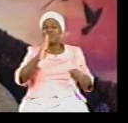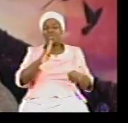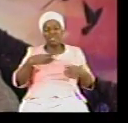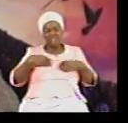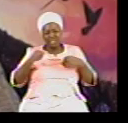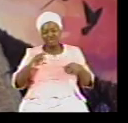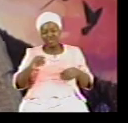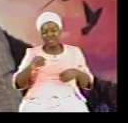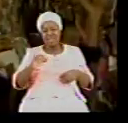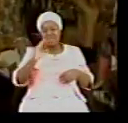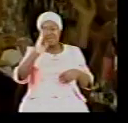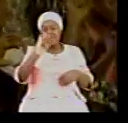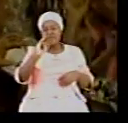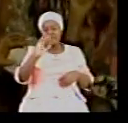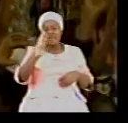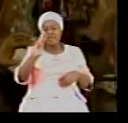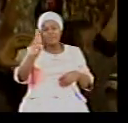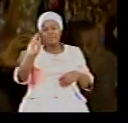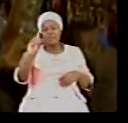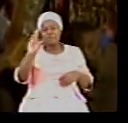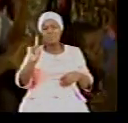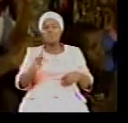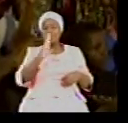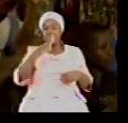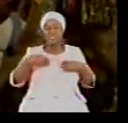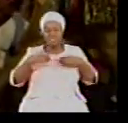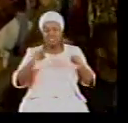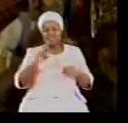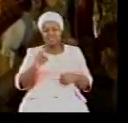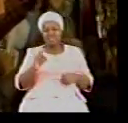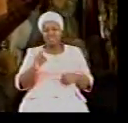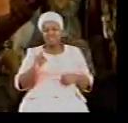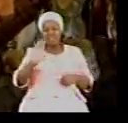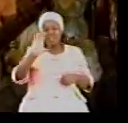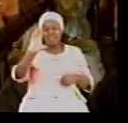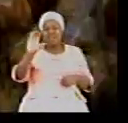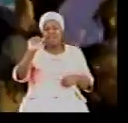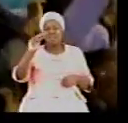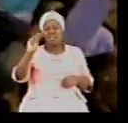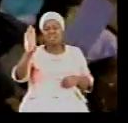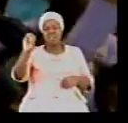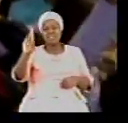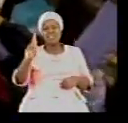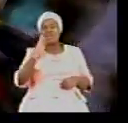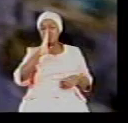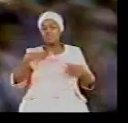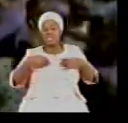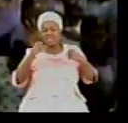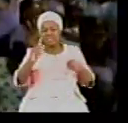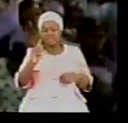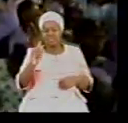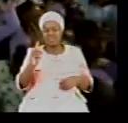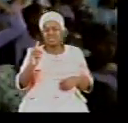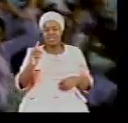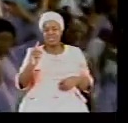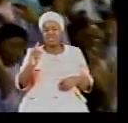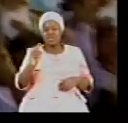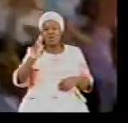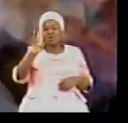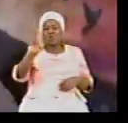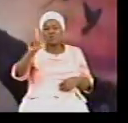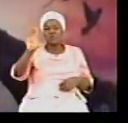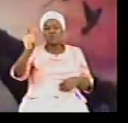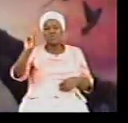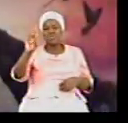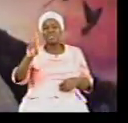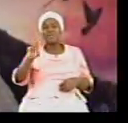Fibroid, be healed. Cancer, be healed. Ulcer, be